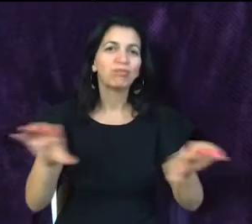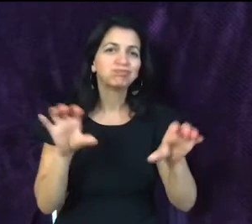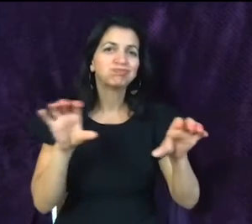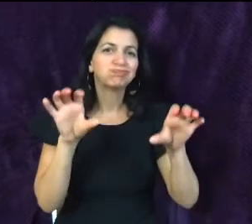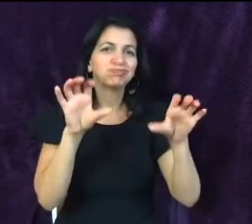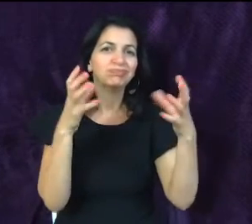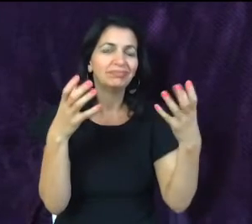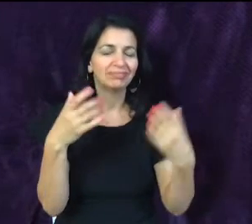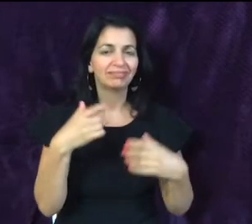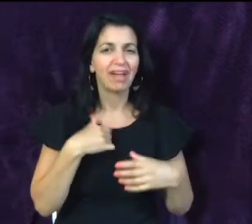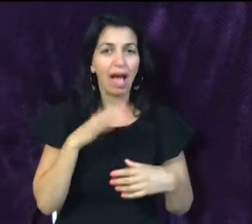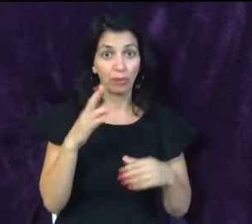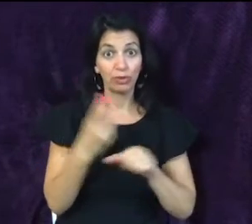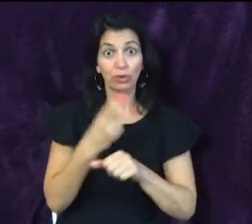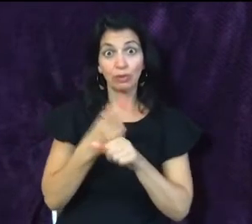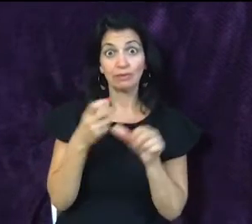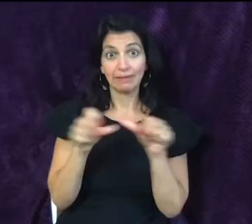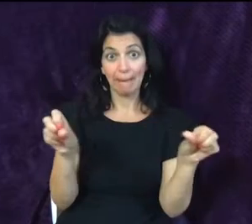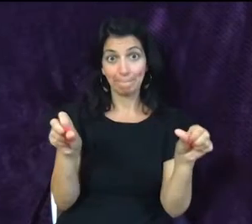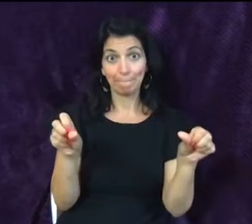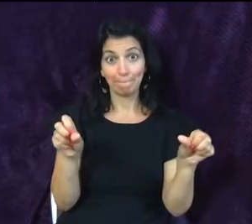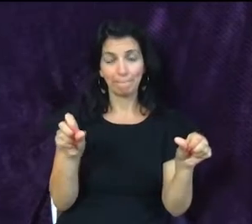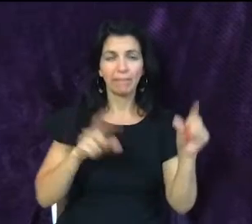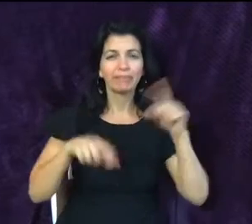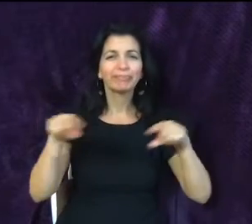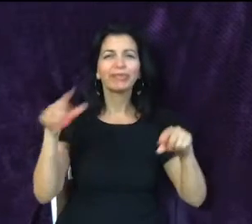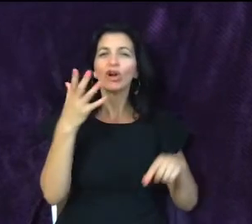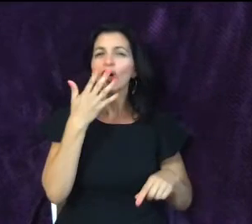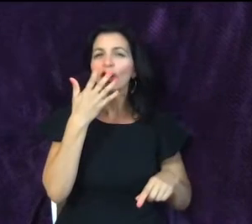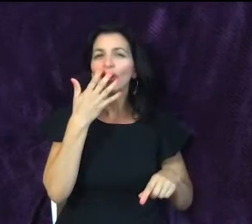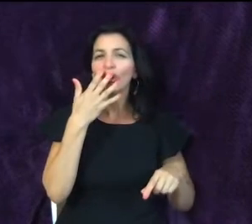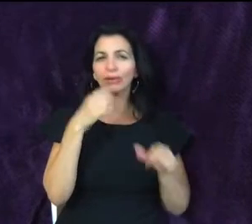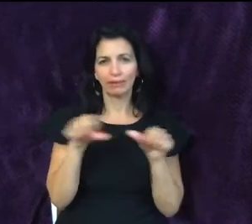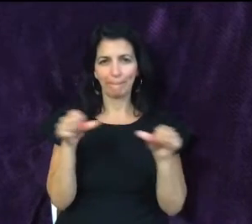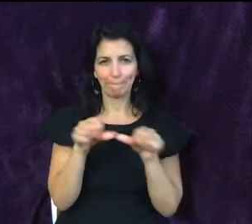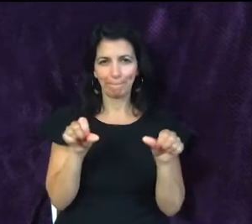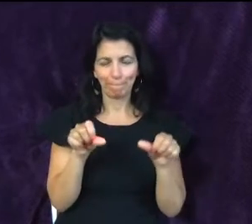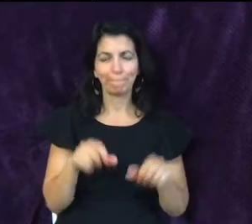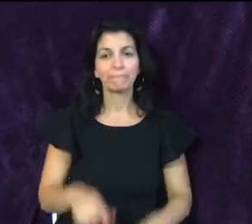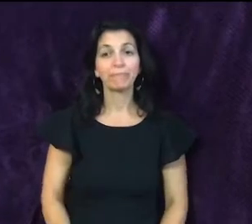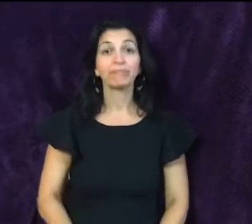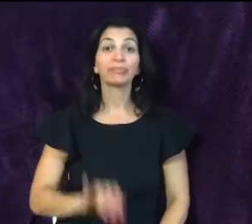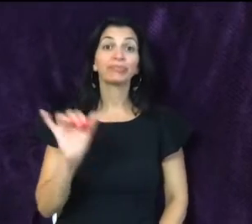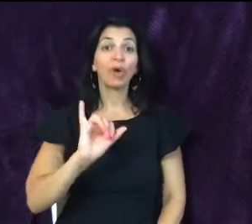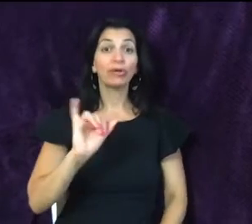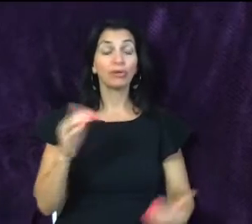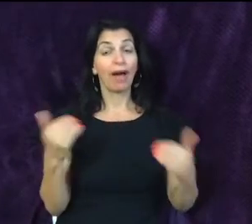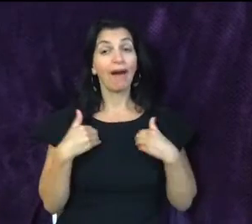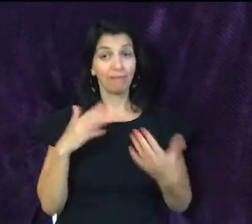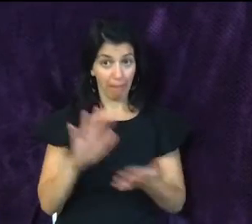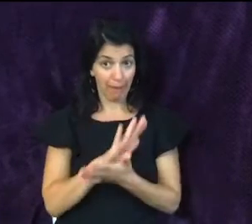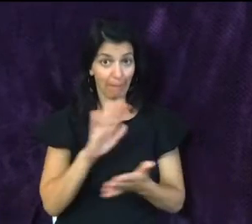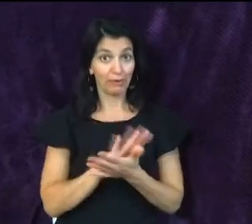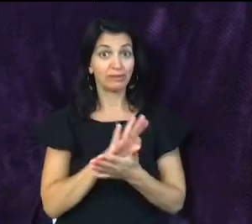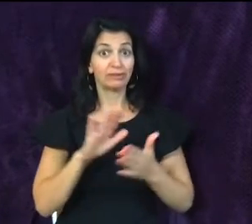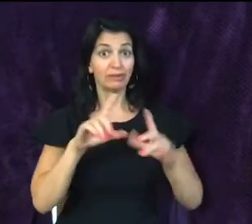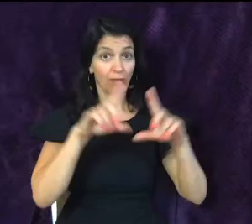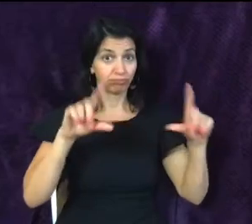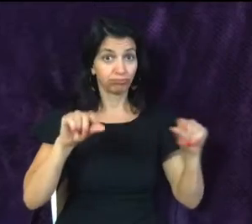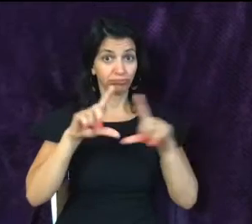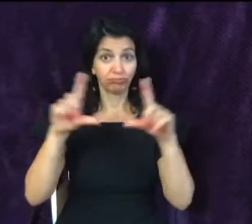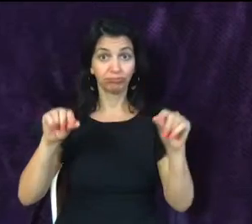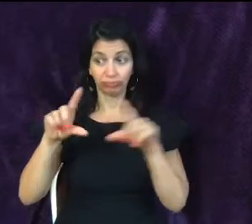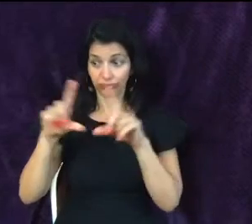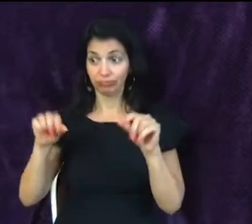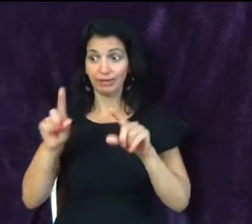tape, different color tape. And I also have some papers of different colors that